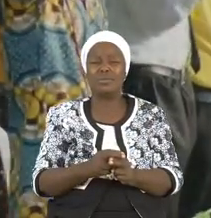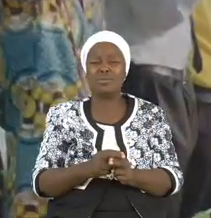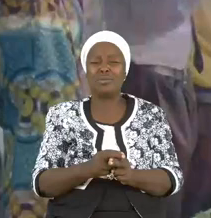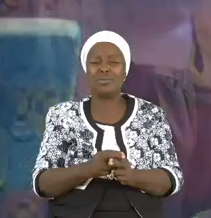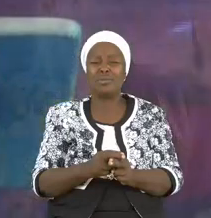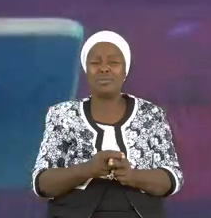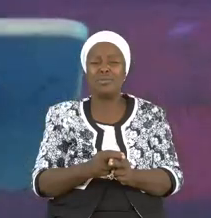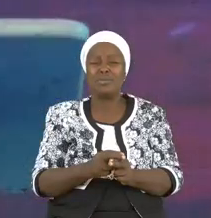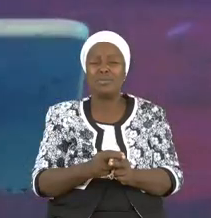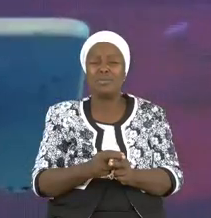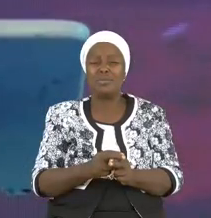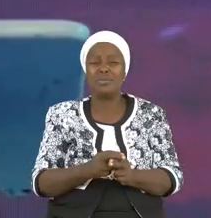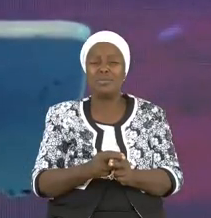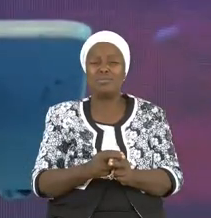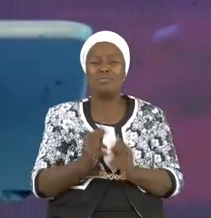Goiter,